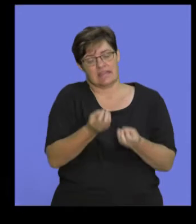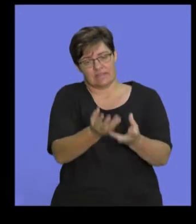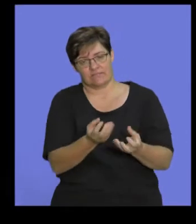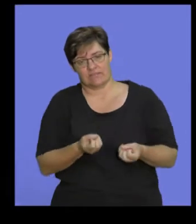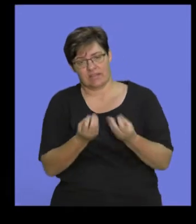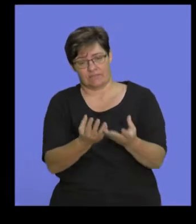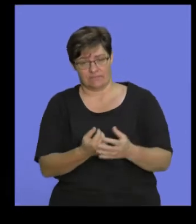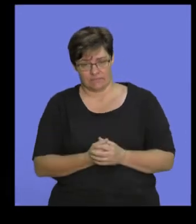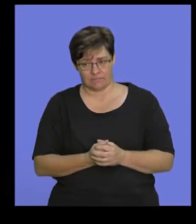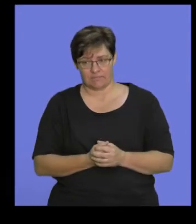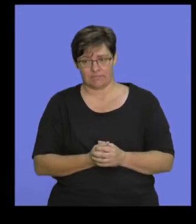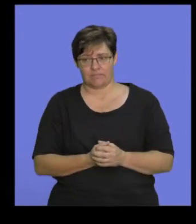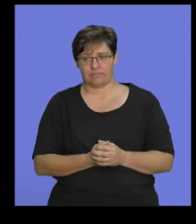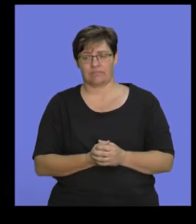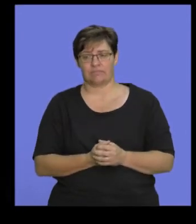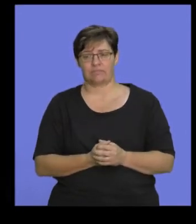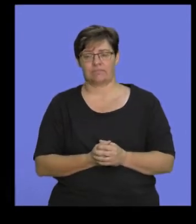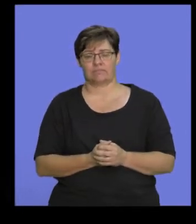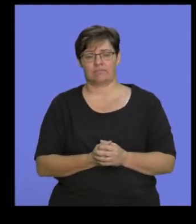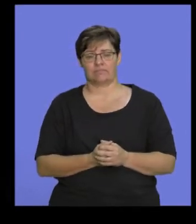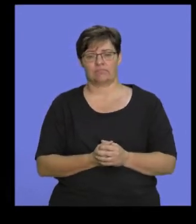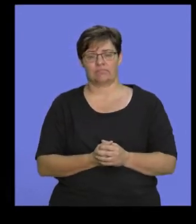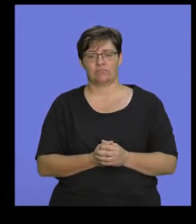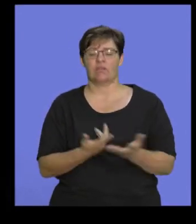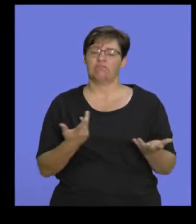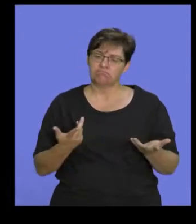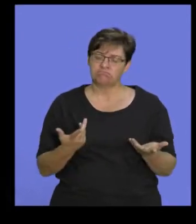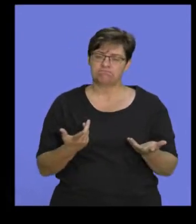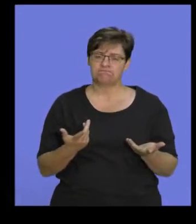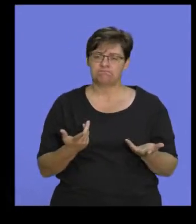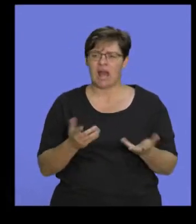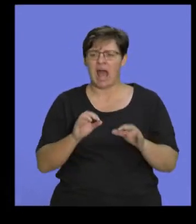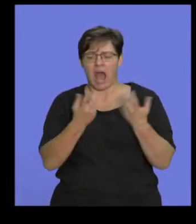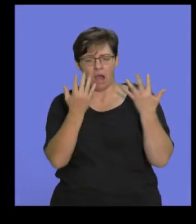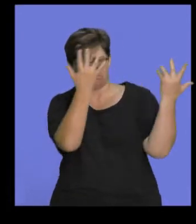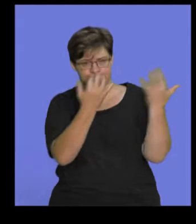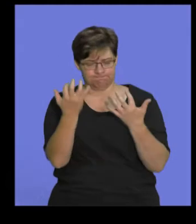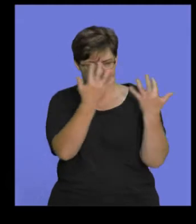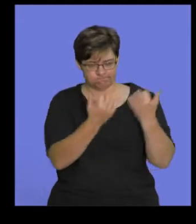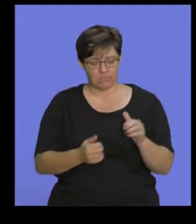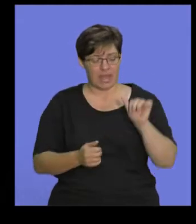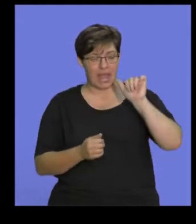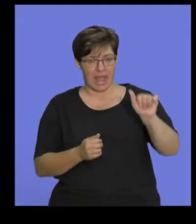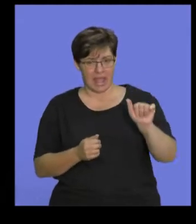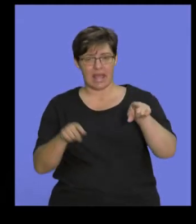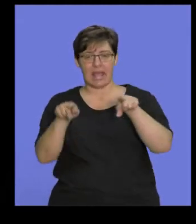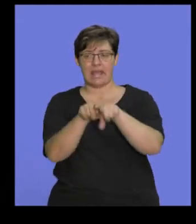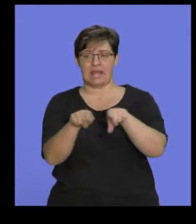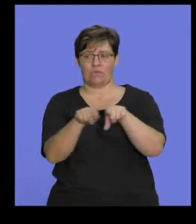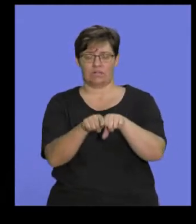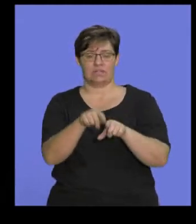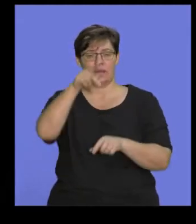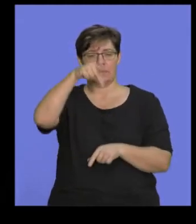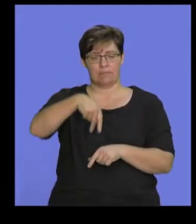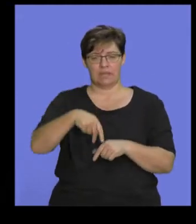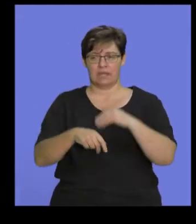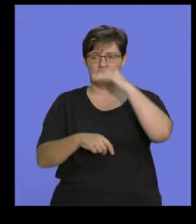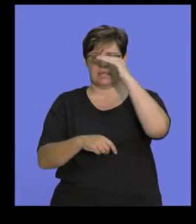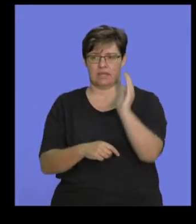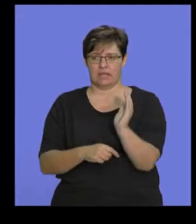given to you. Now, the equation for compound growth is A is equals to